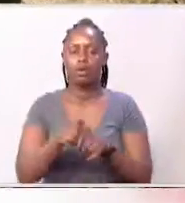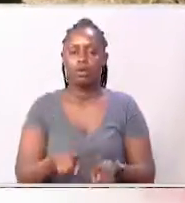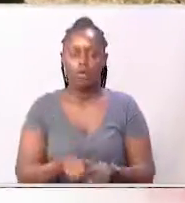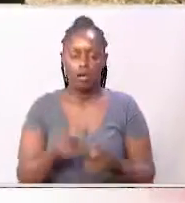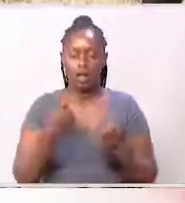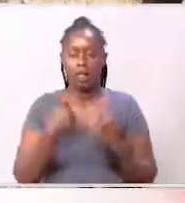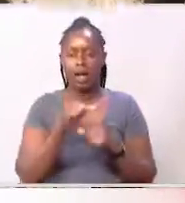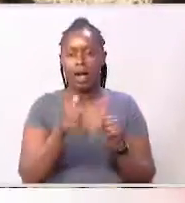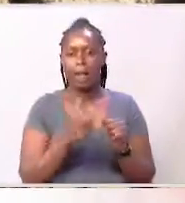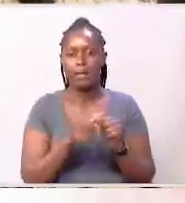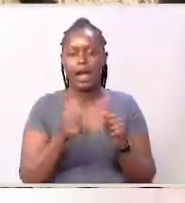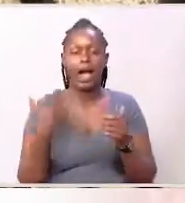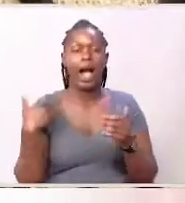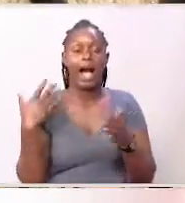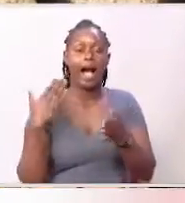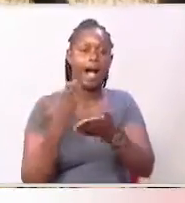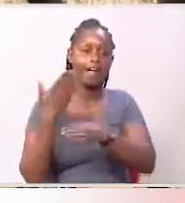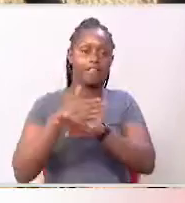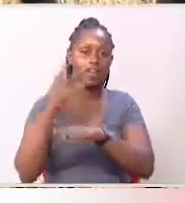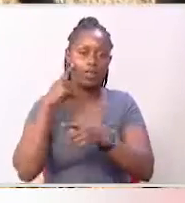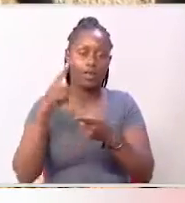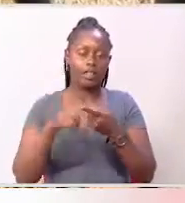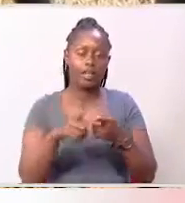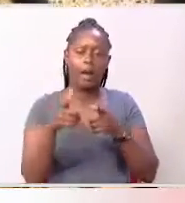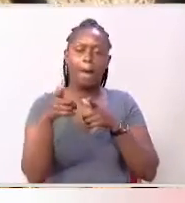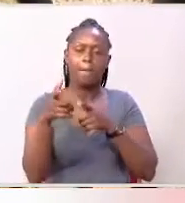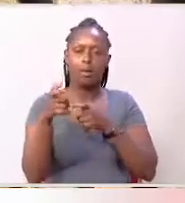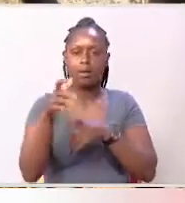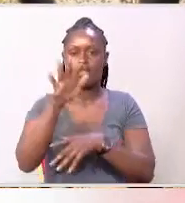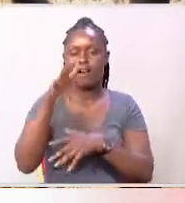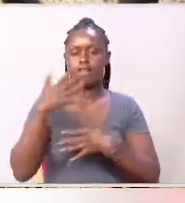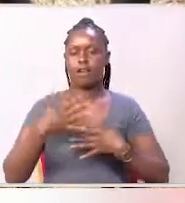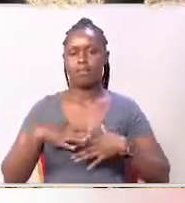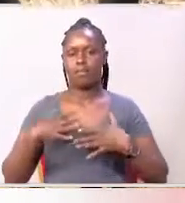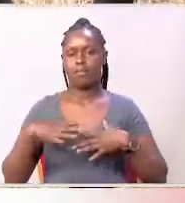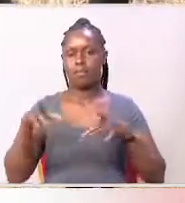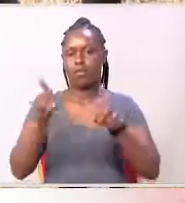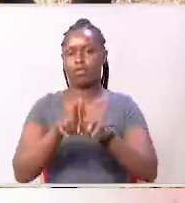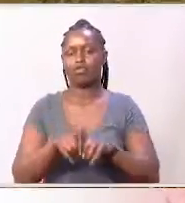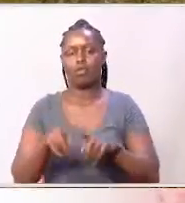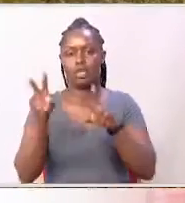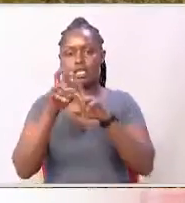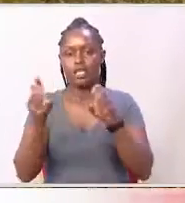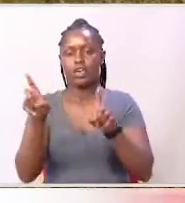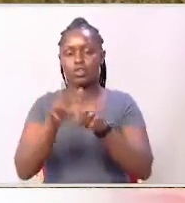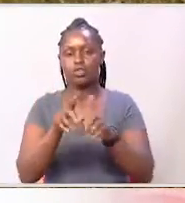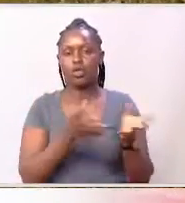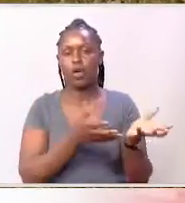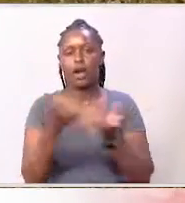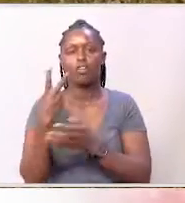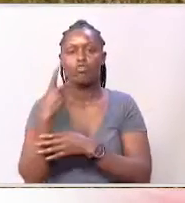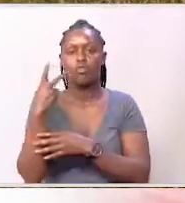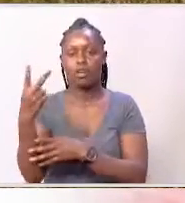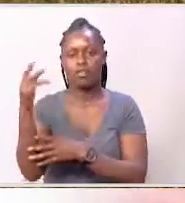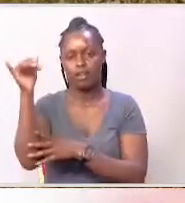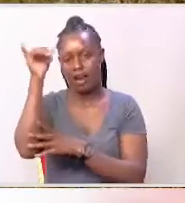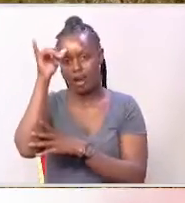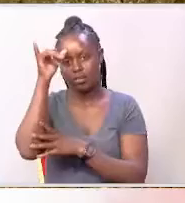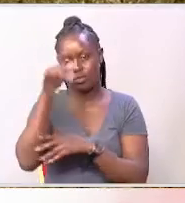barely days after suspected bandits shot 5 people and stole 200 heads of cattle in Marakwet East.